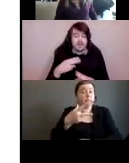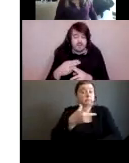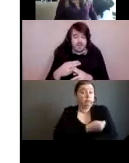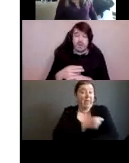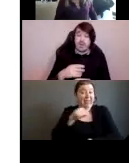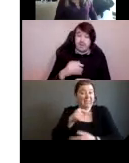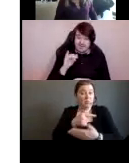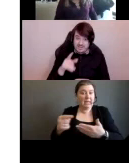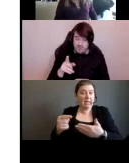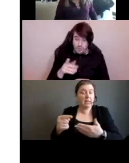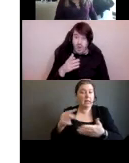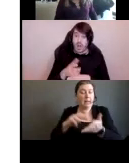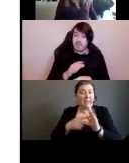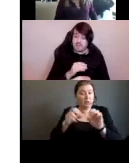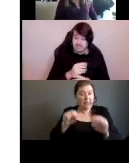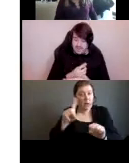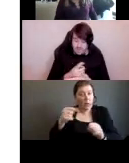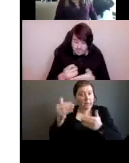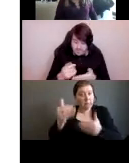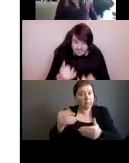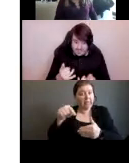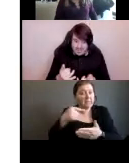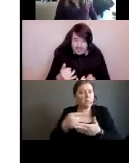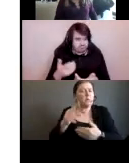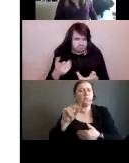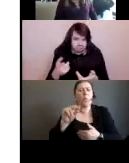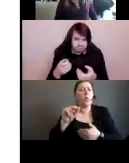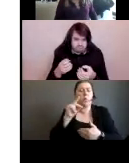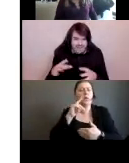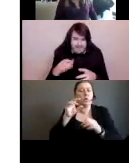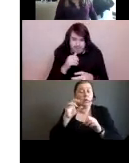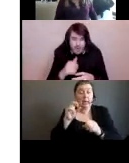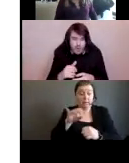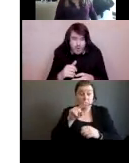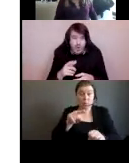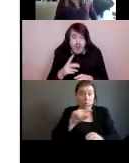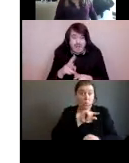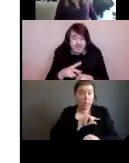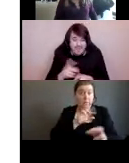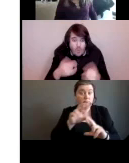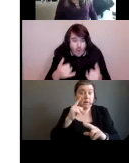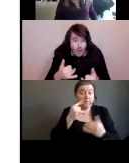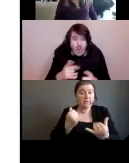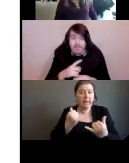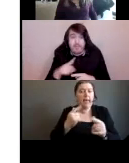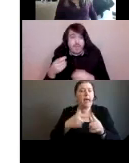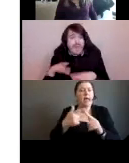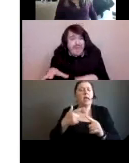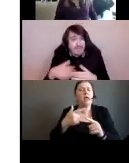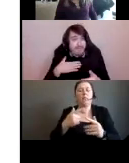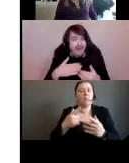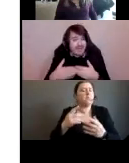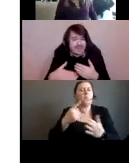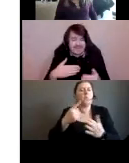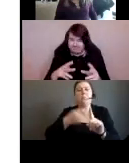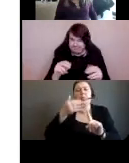away whether you made your appointment this week or not. So if you're eligible today and then in 1 month from now you are ready to make your